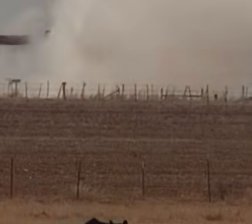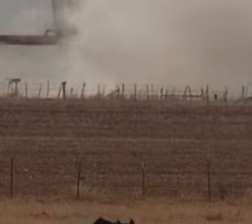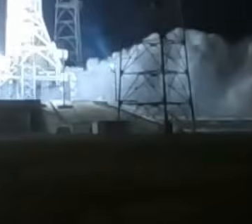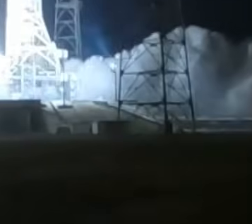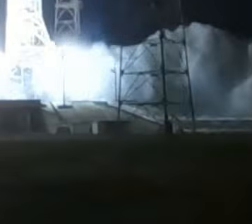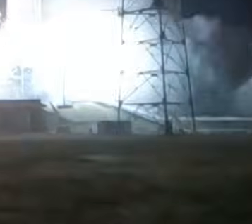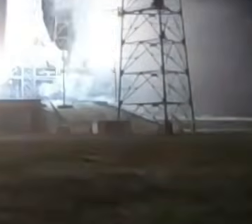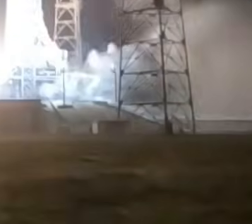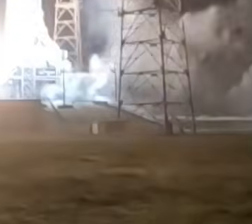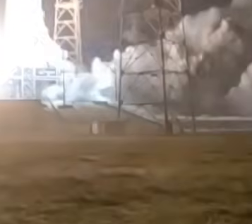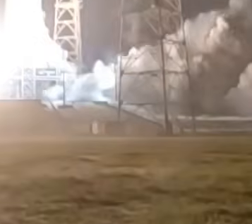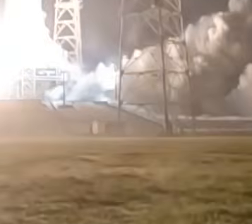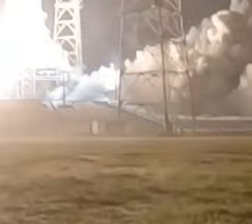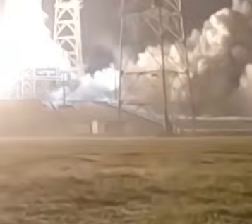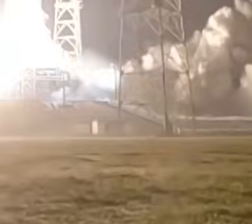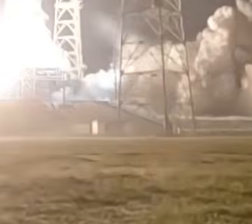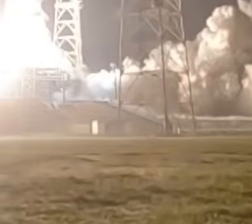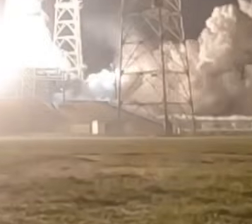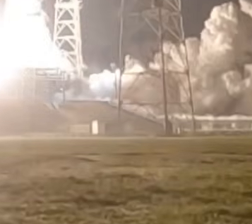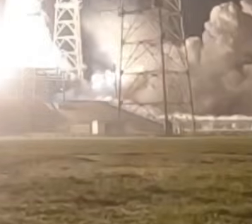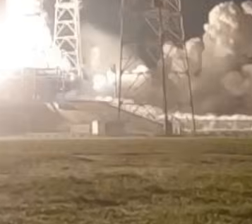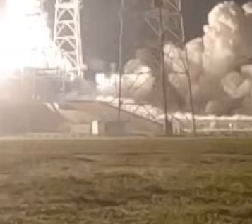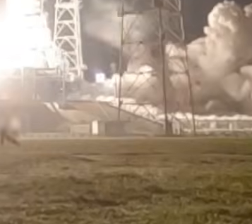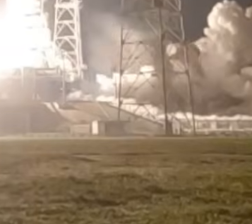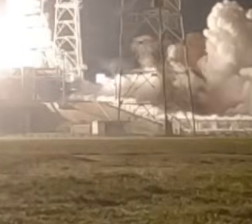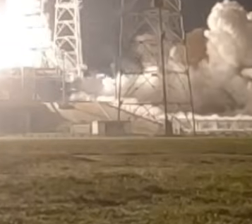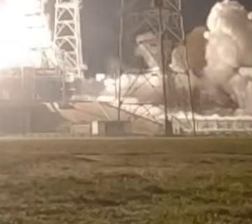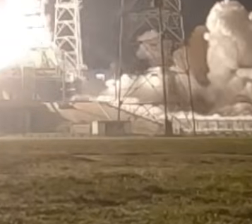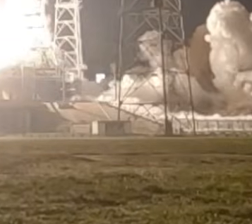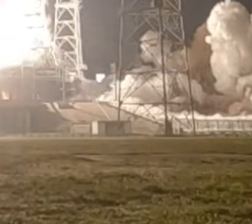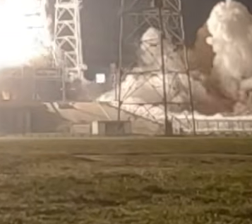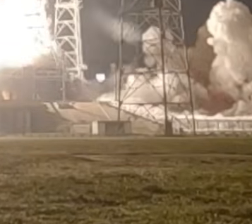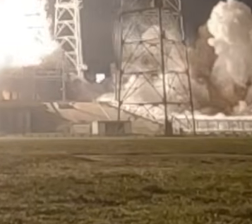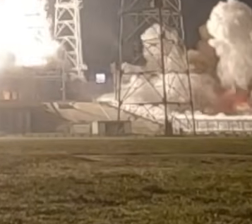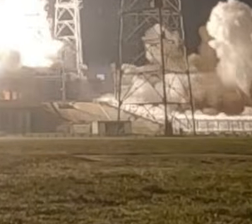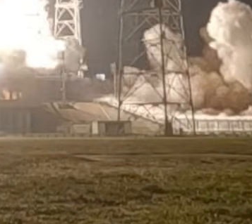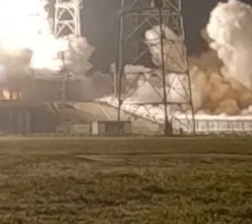We rise together, back to the moon and beyond.